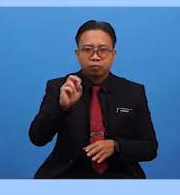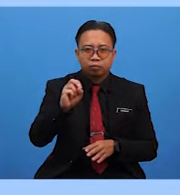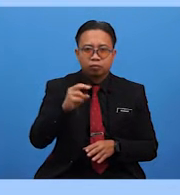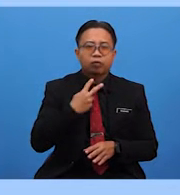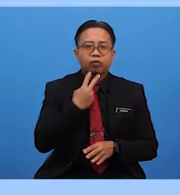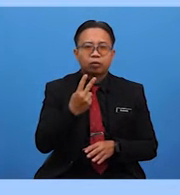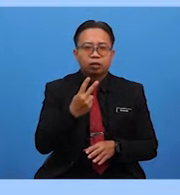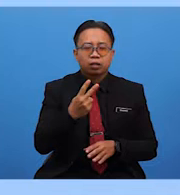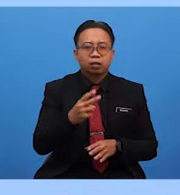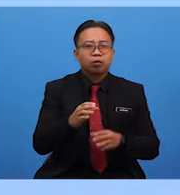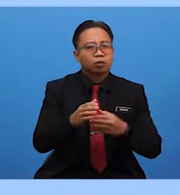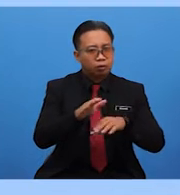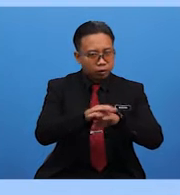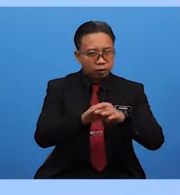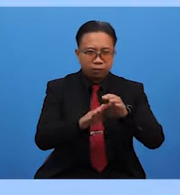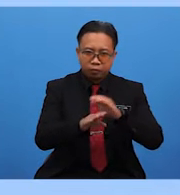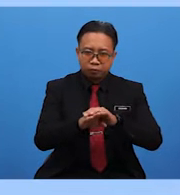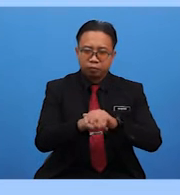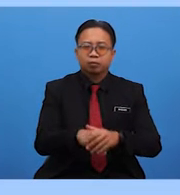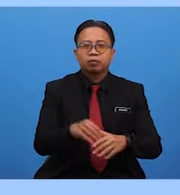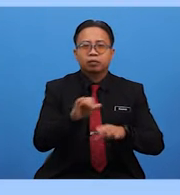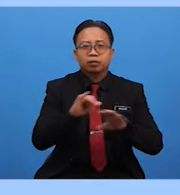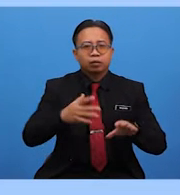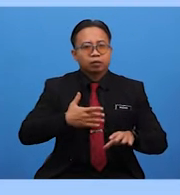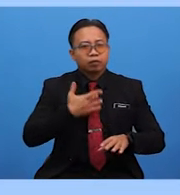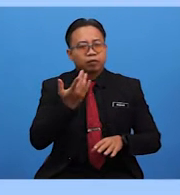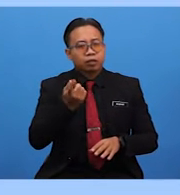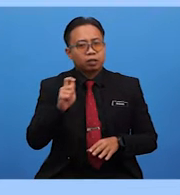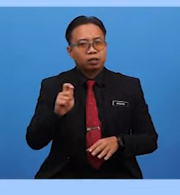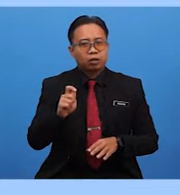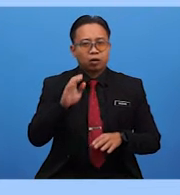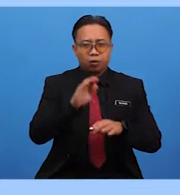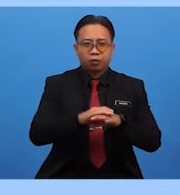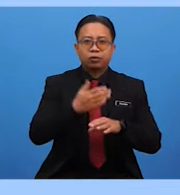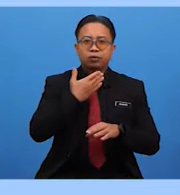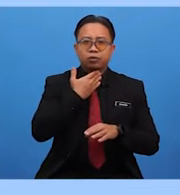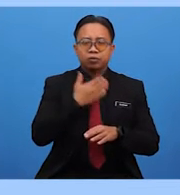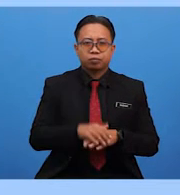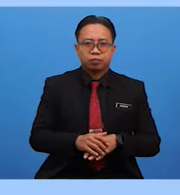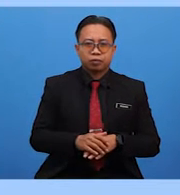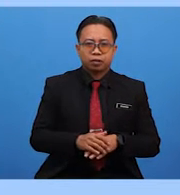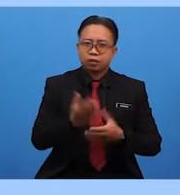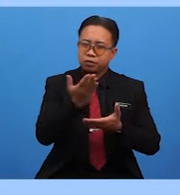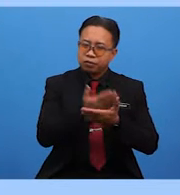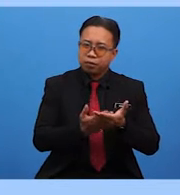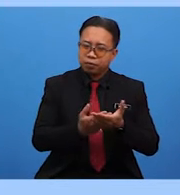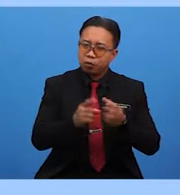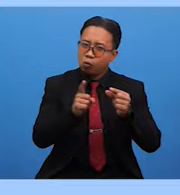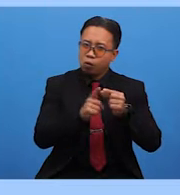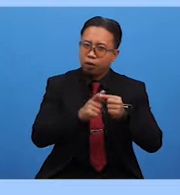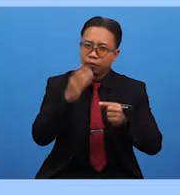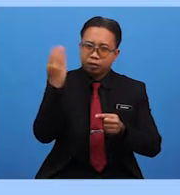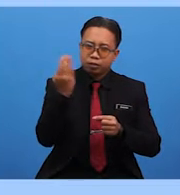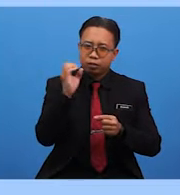more relaxed. Hence, you cannot feel the vibration on your throat. Some common words